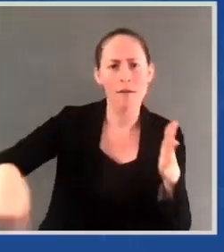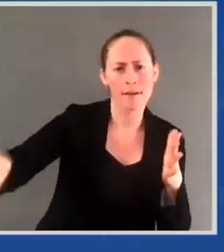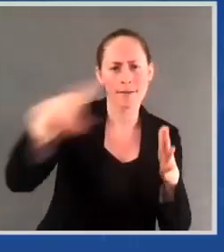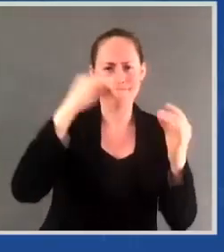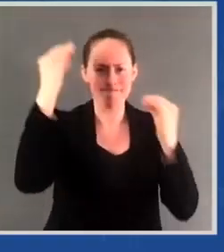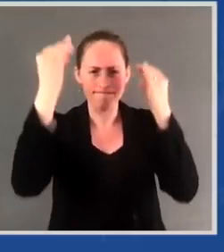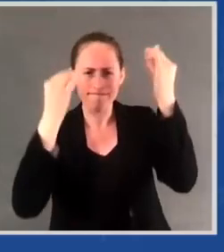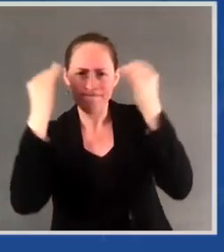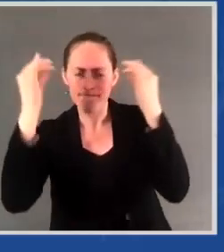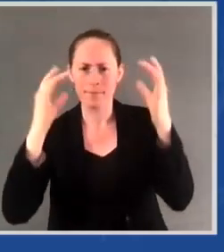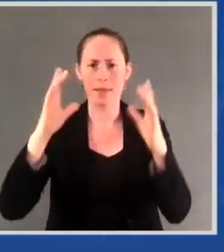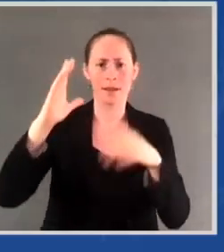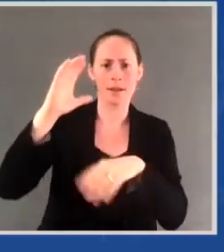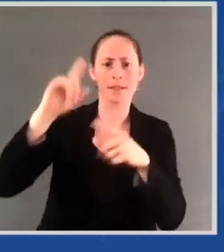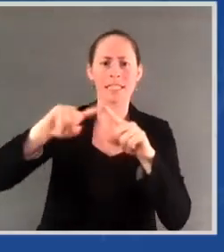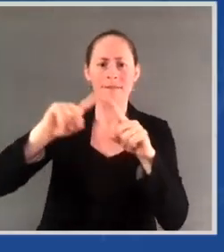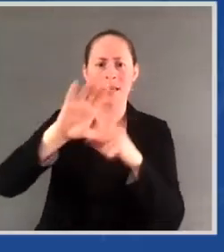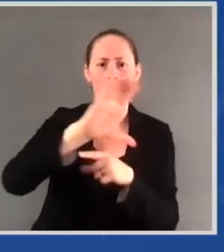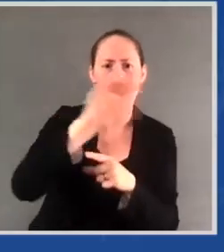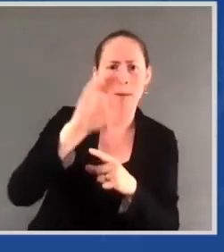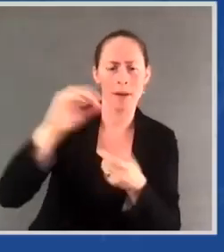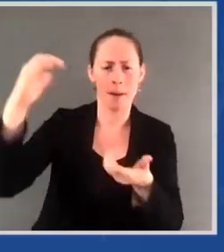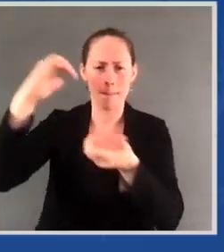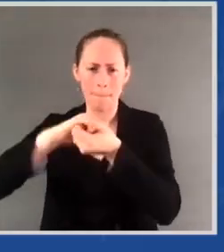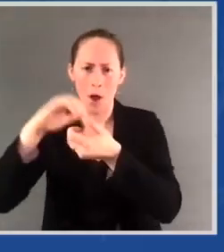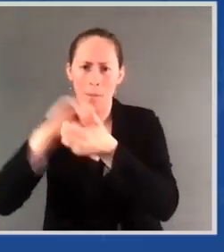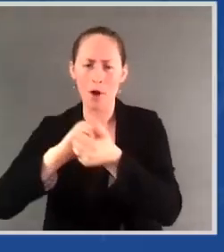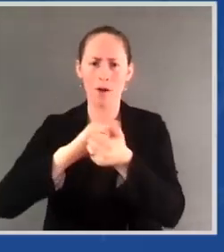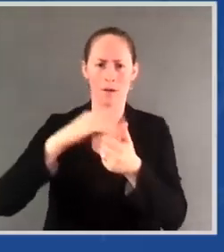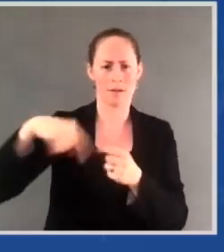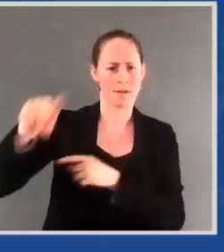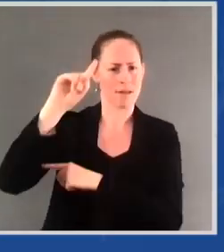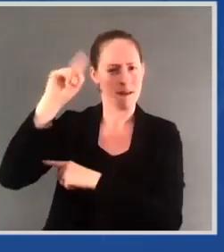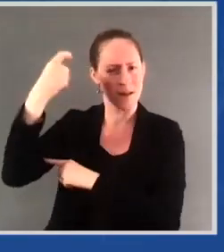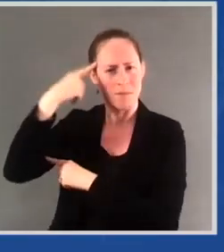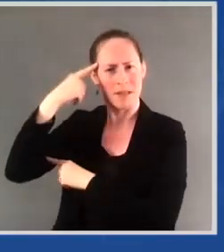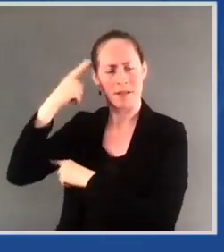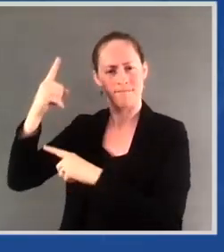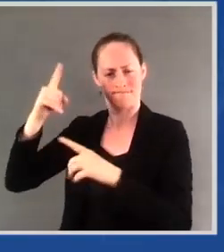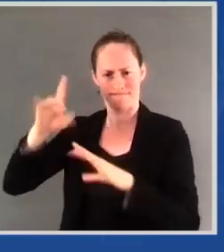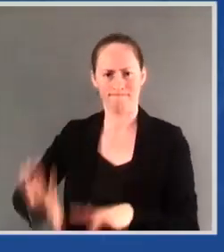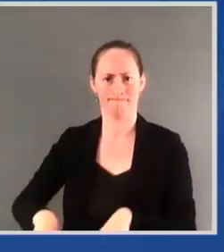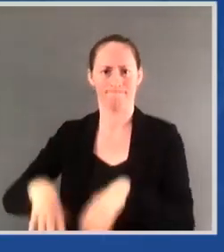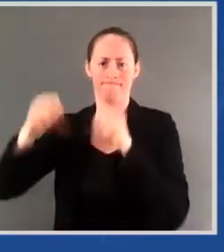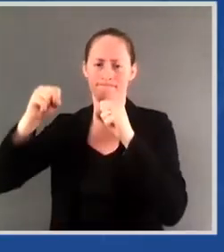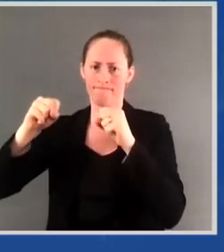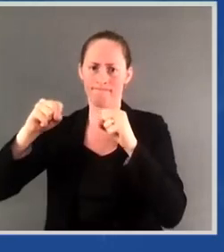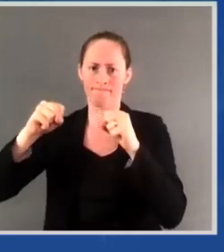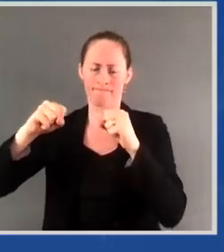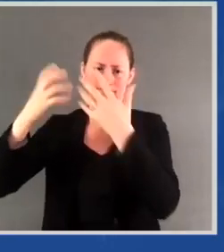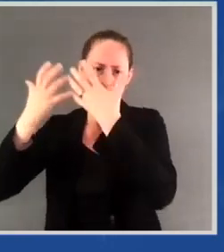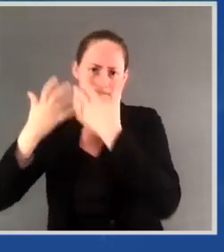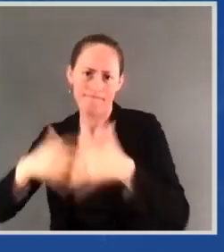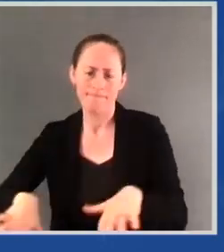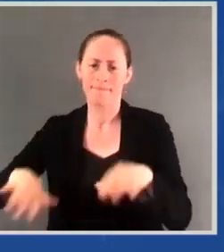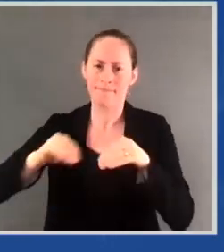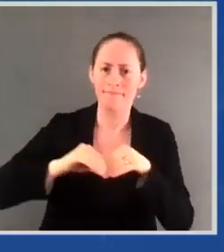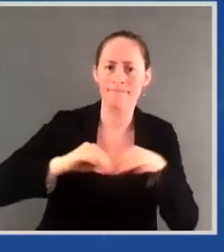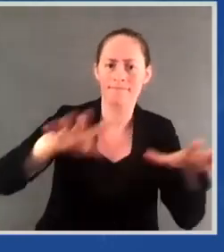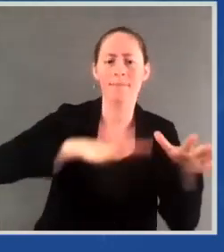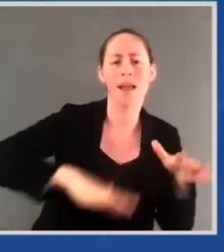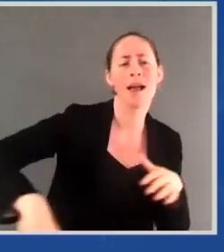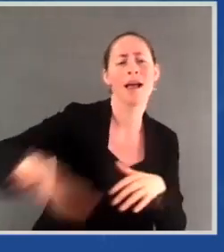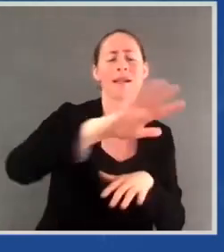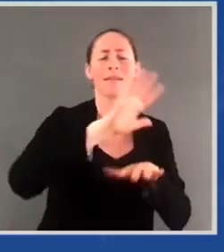and the whole of government response across federal, state, tribal, and local governments. Together, we built an